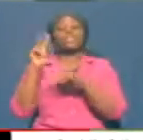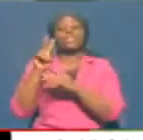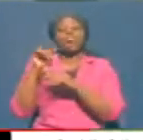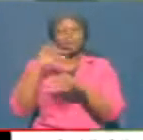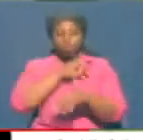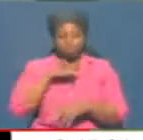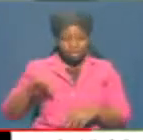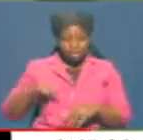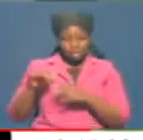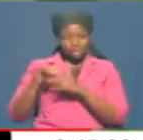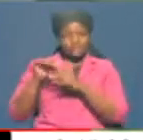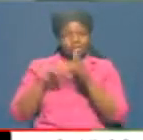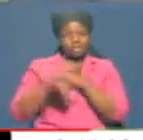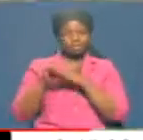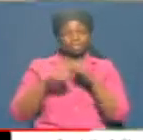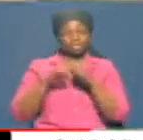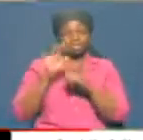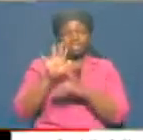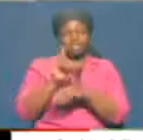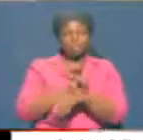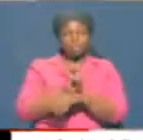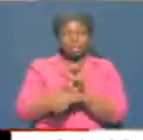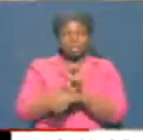minute. This is here, and that